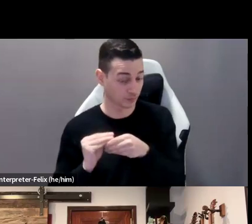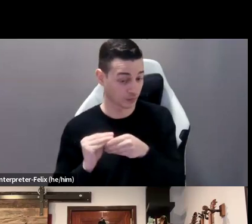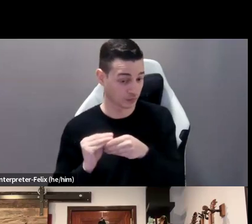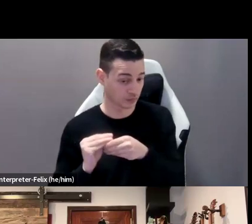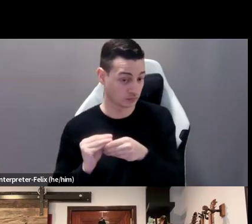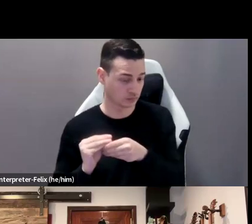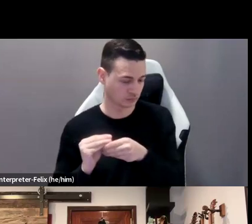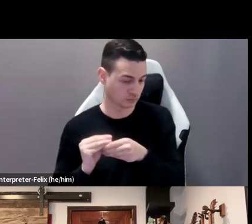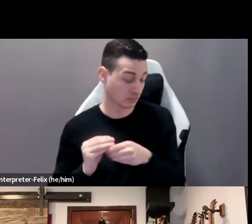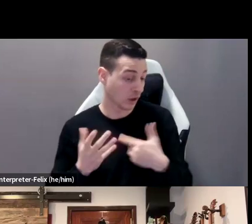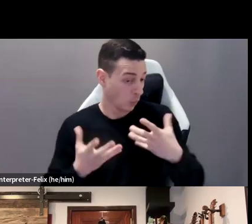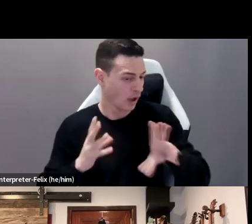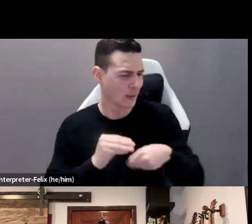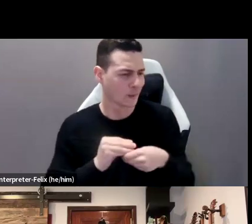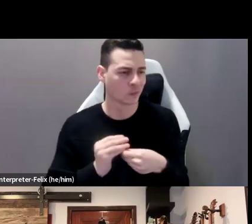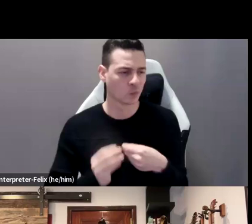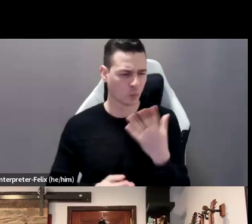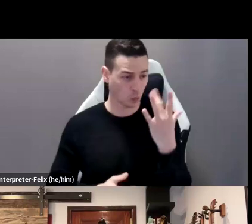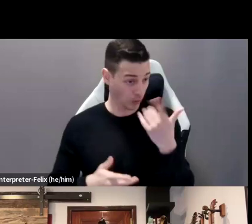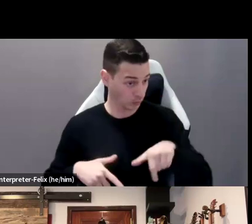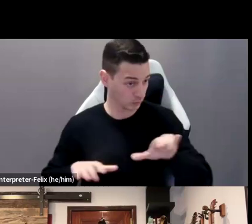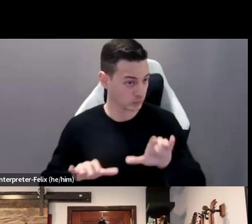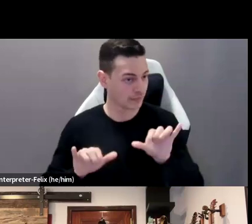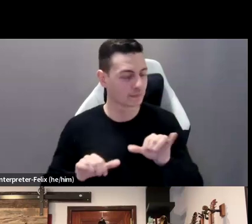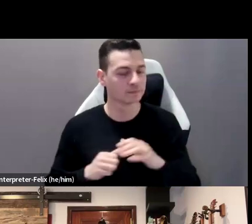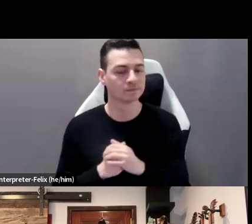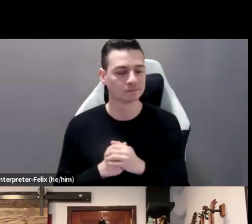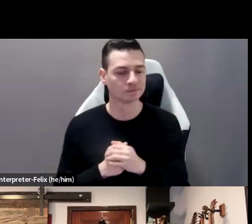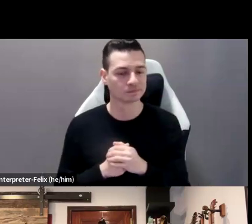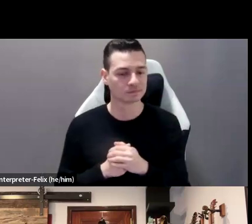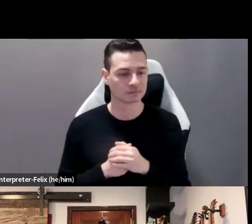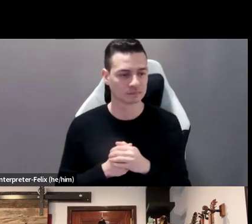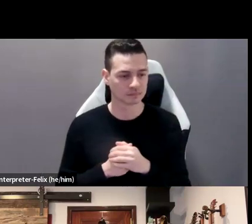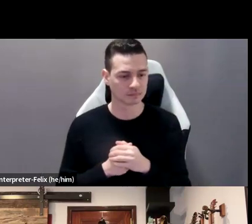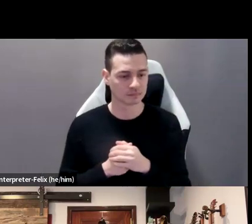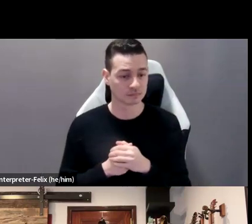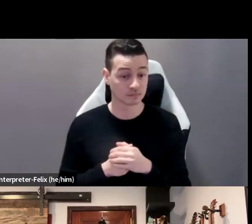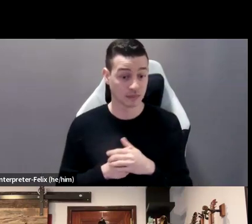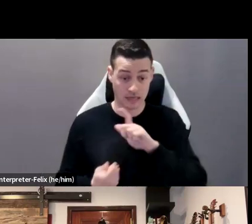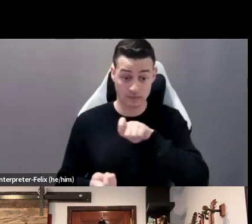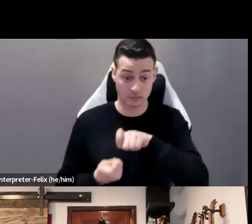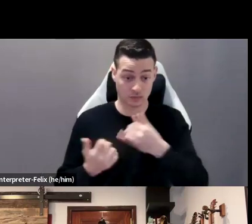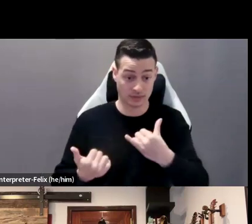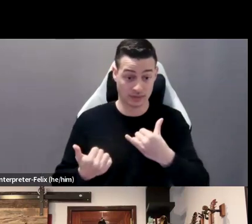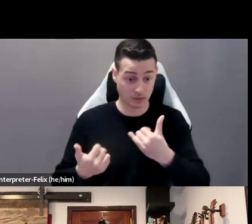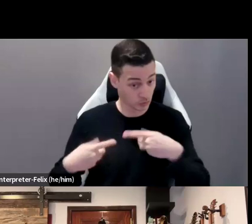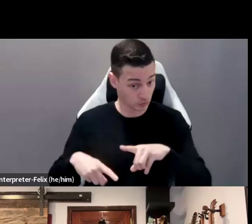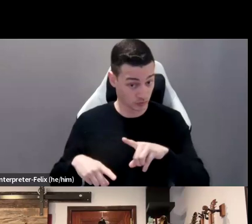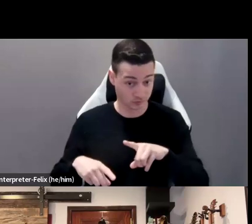kind of discussed is, and especially during this administration, during these horrible times we're going